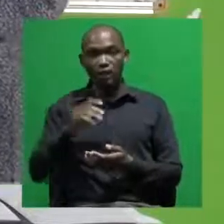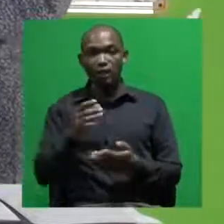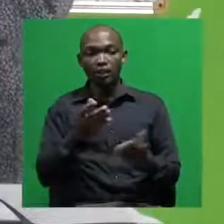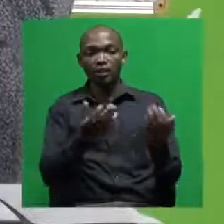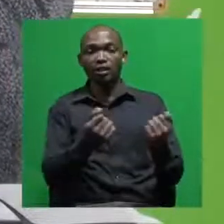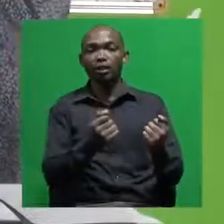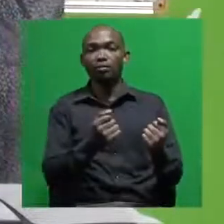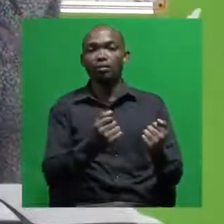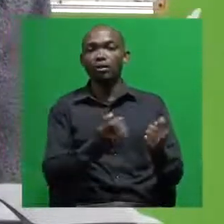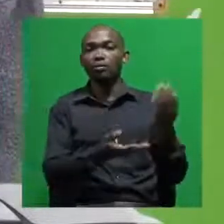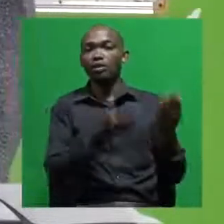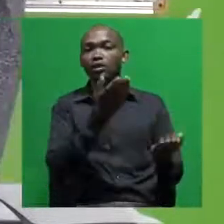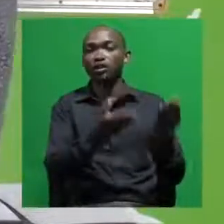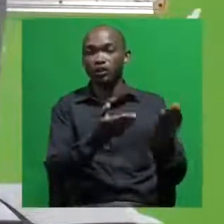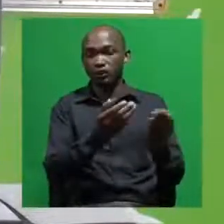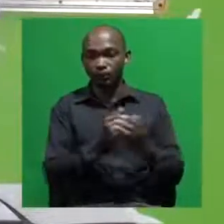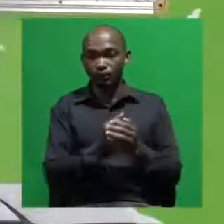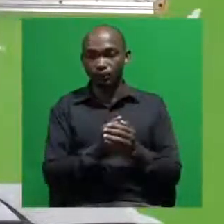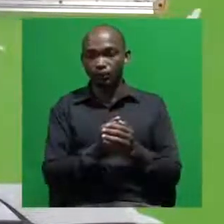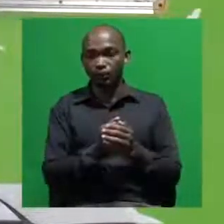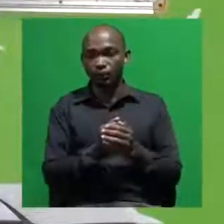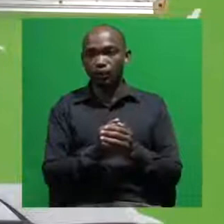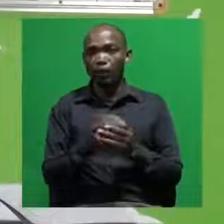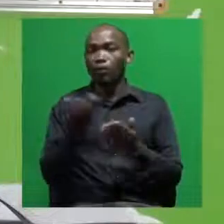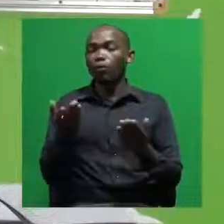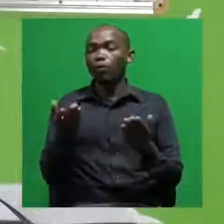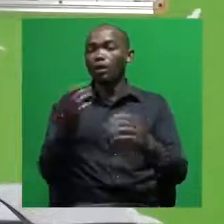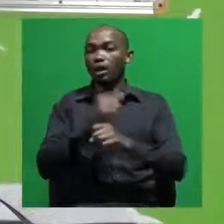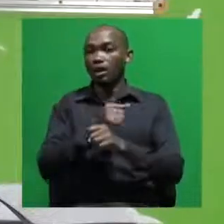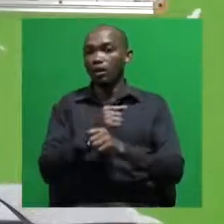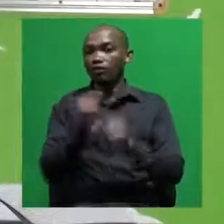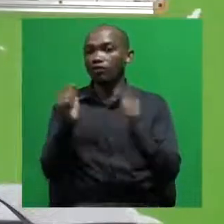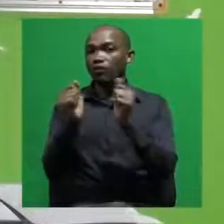measured. So we have the special instrument.